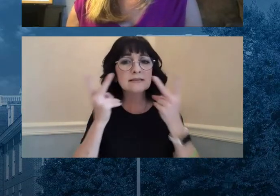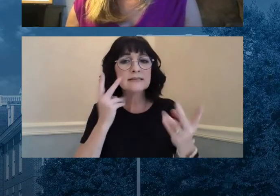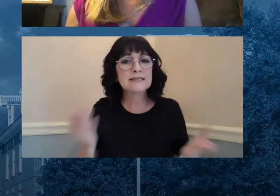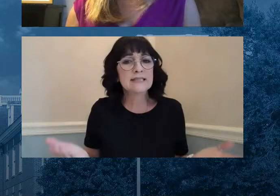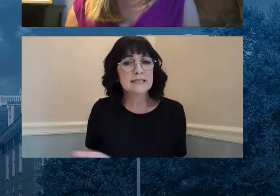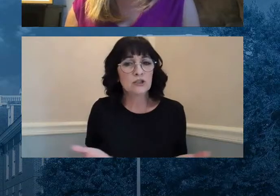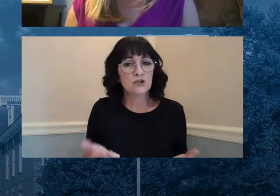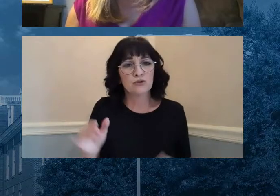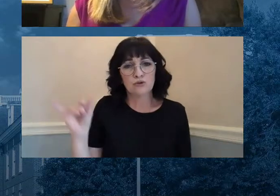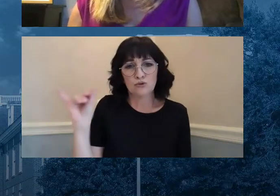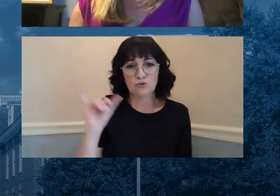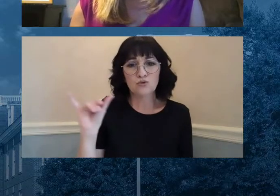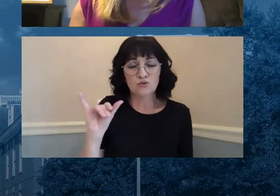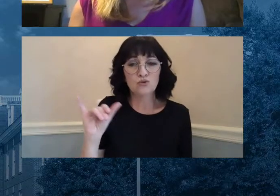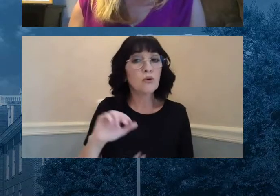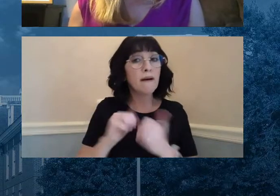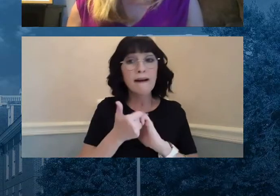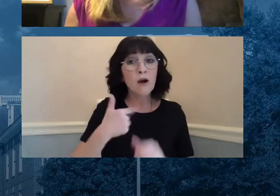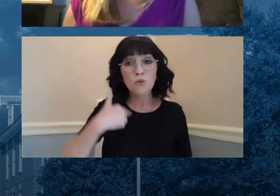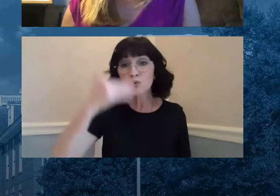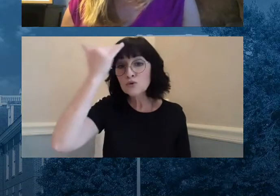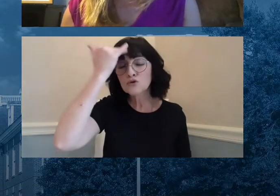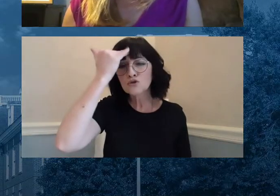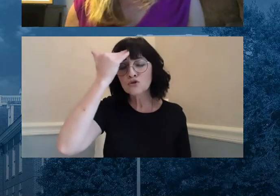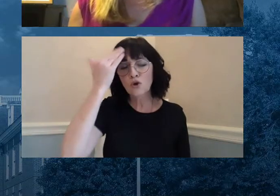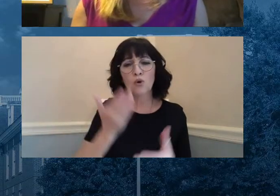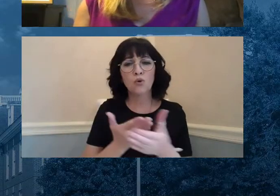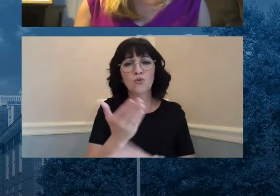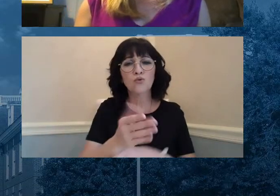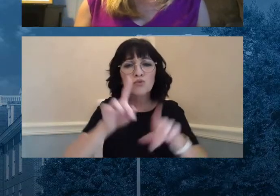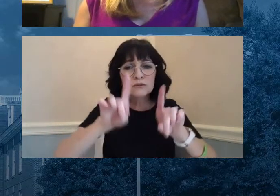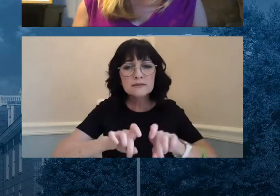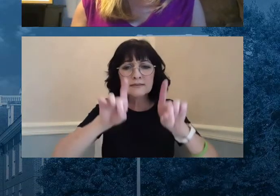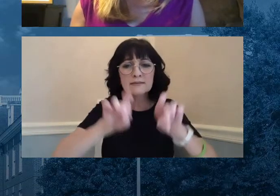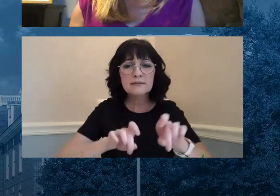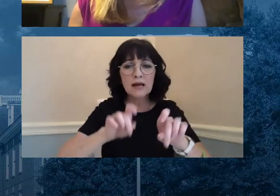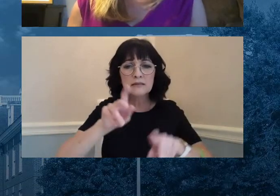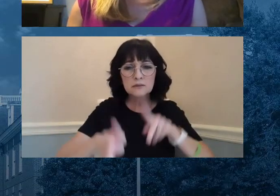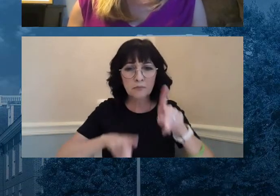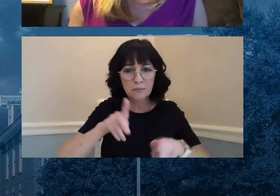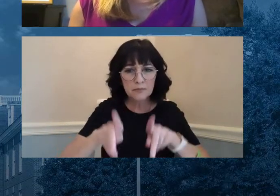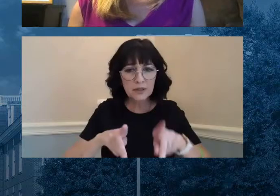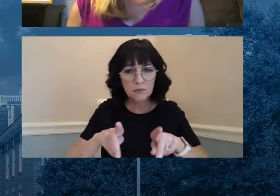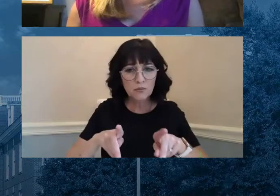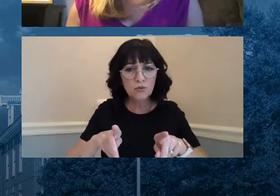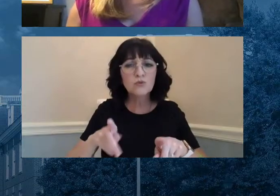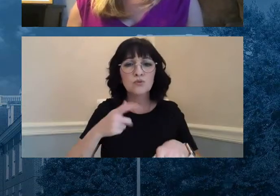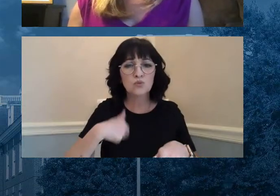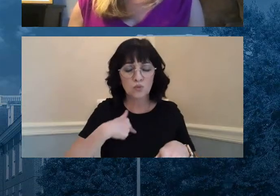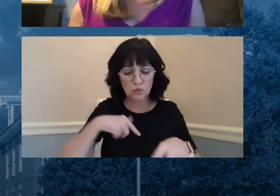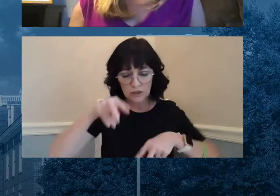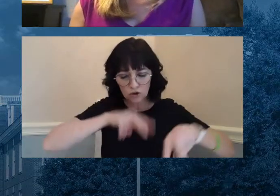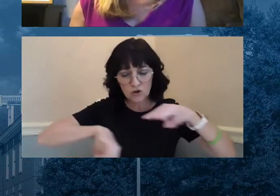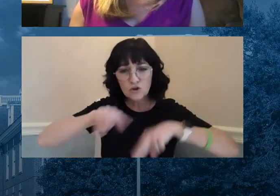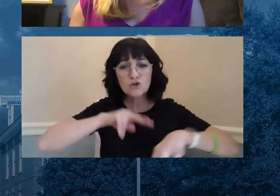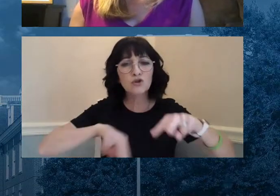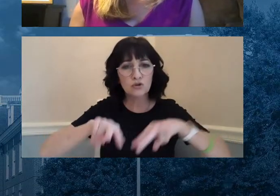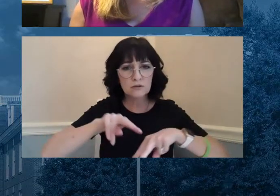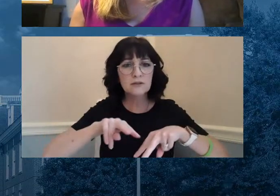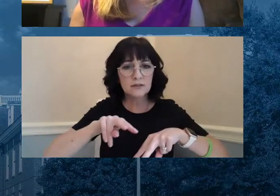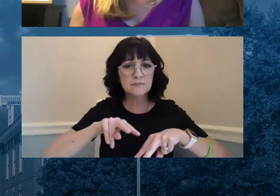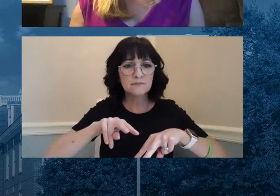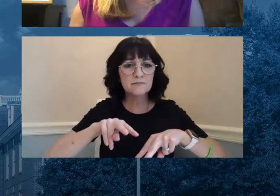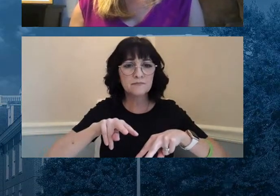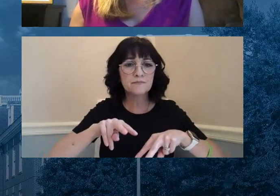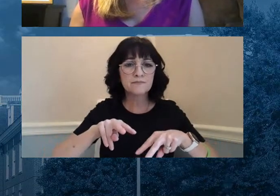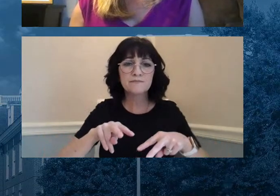before. So for those who have been following, it was several weeks ago that it was in the teens, and it has been climbing up since then, which is really